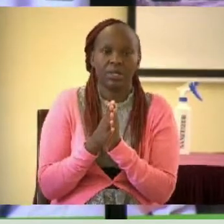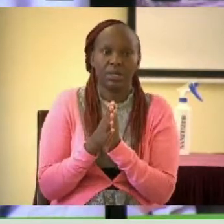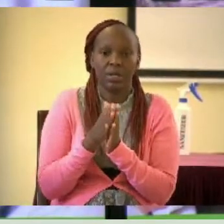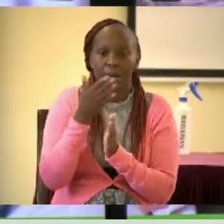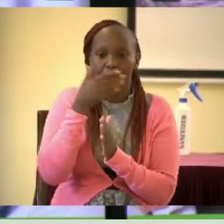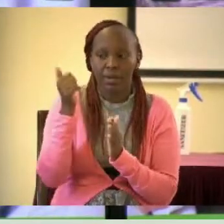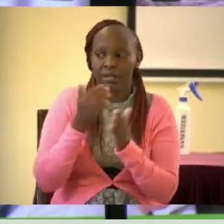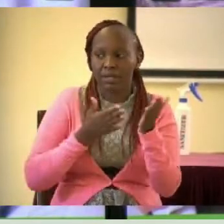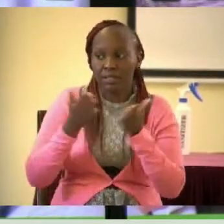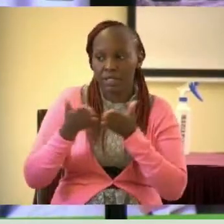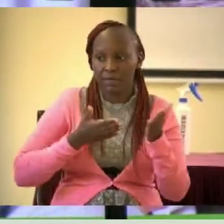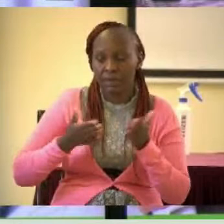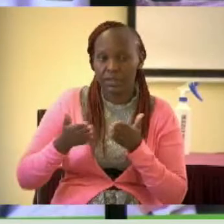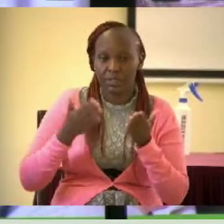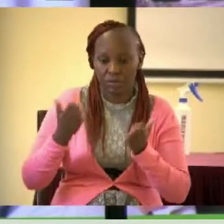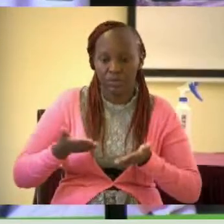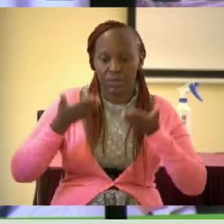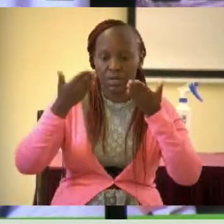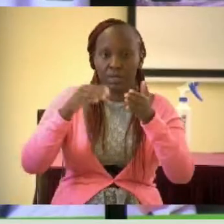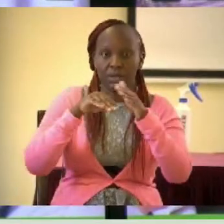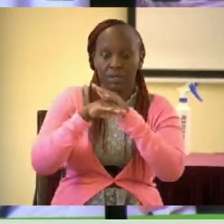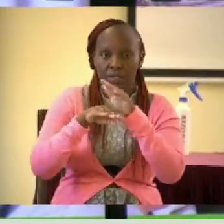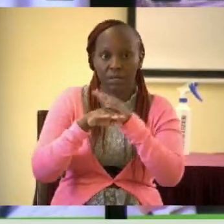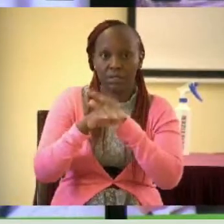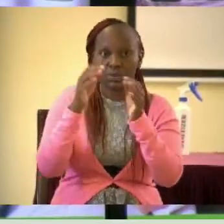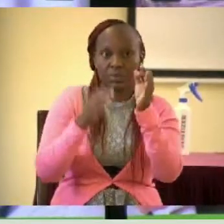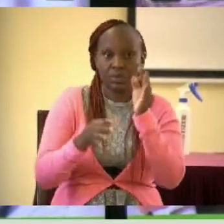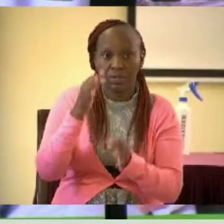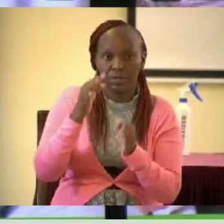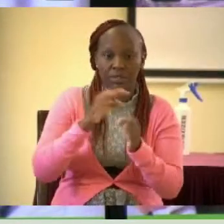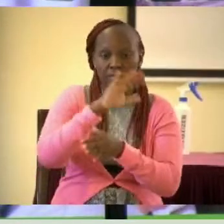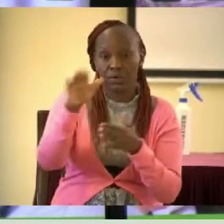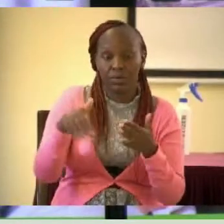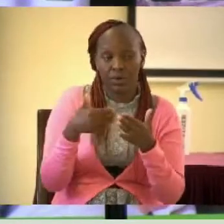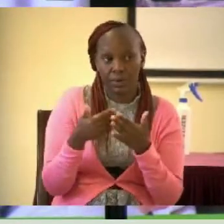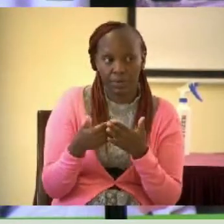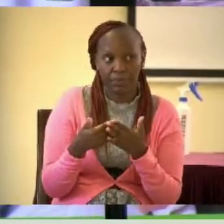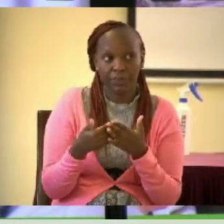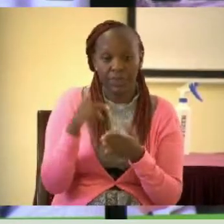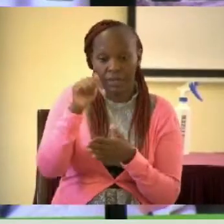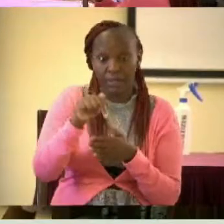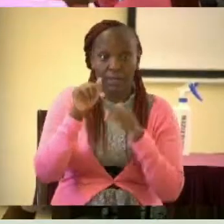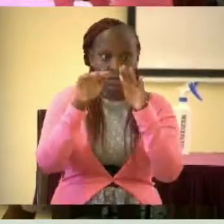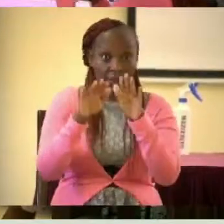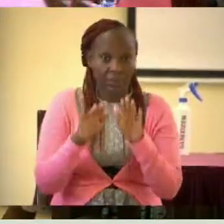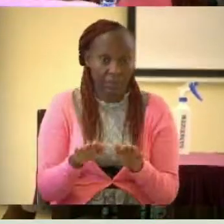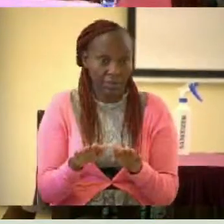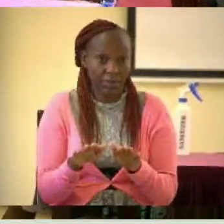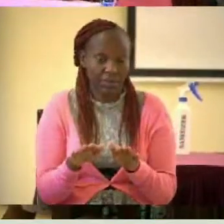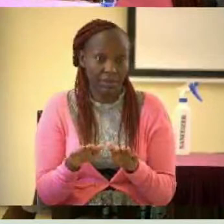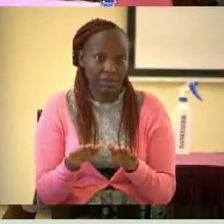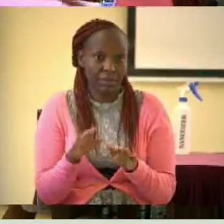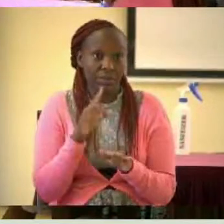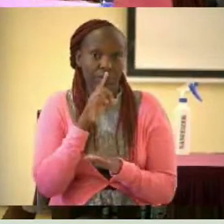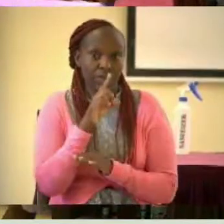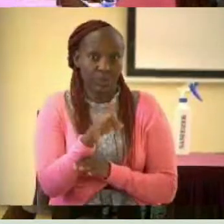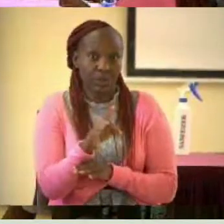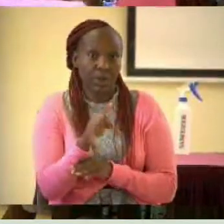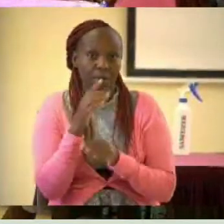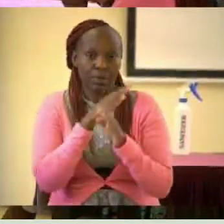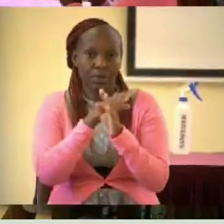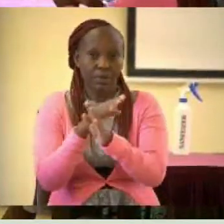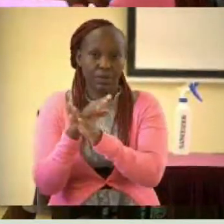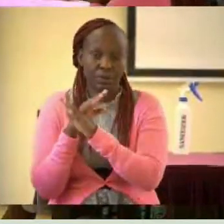legal services to enhance access to justice for all. This is important in ensuring